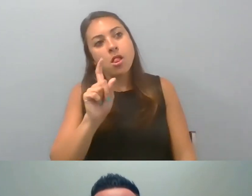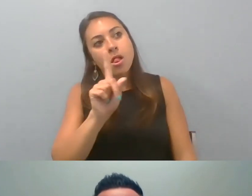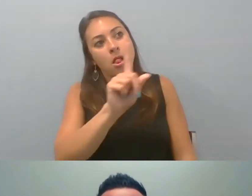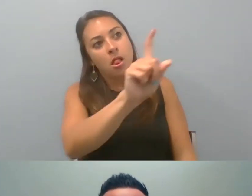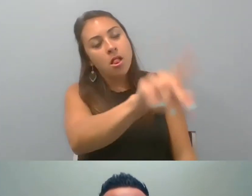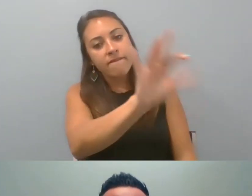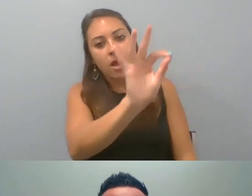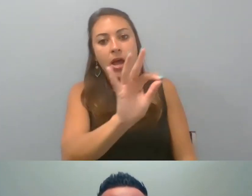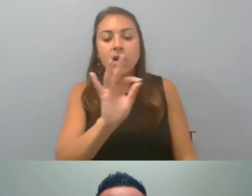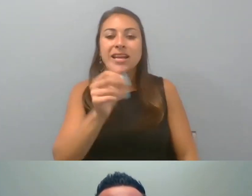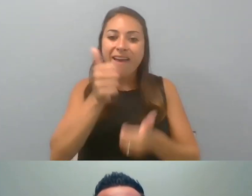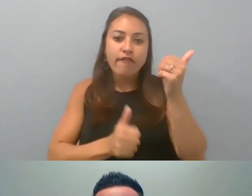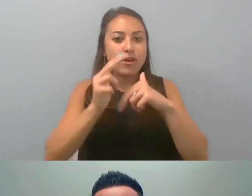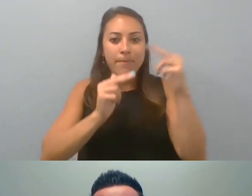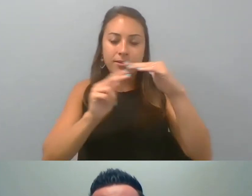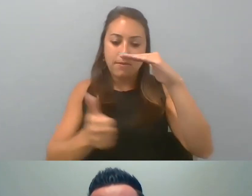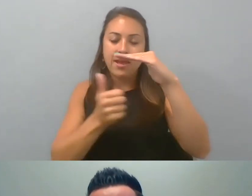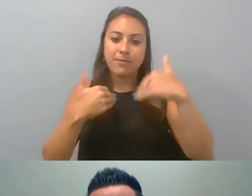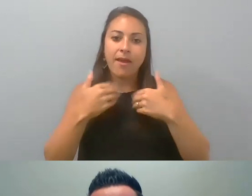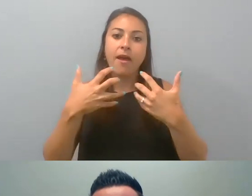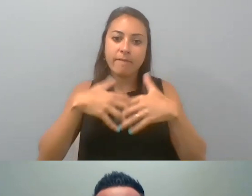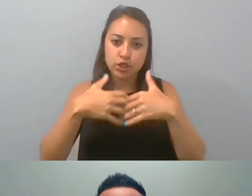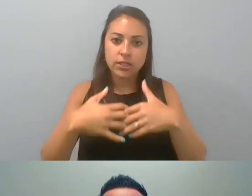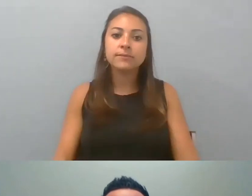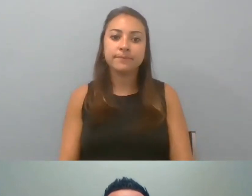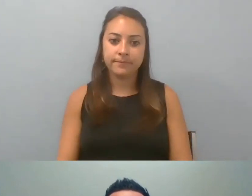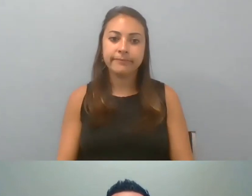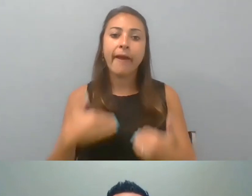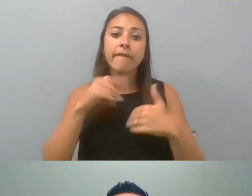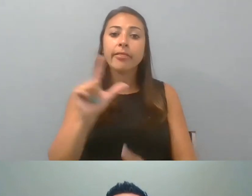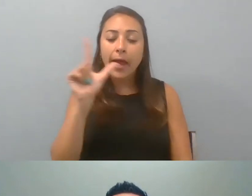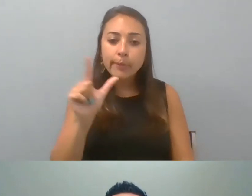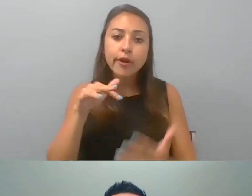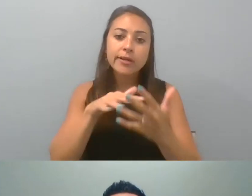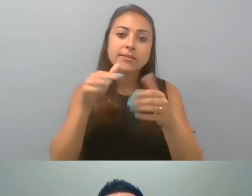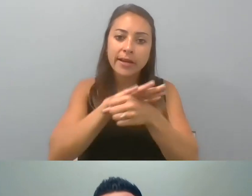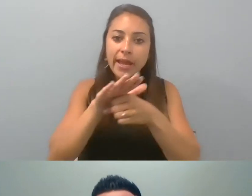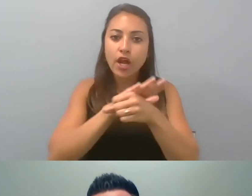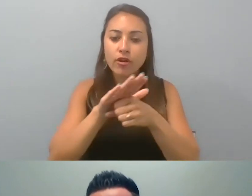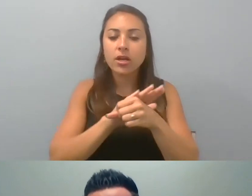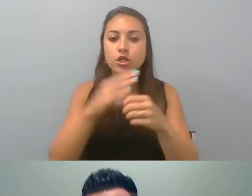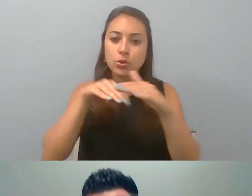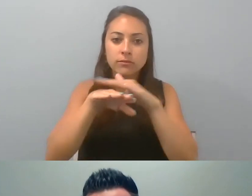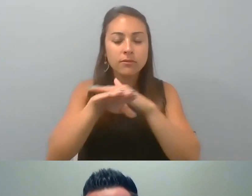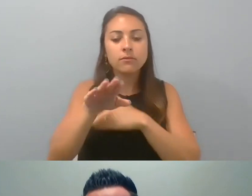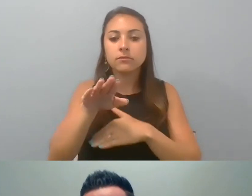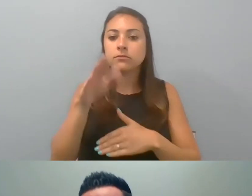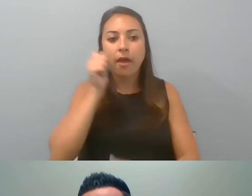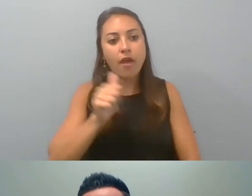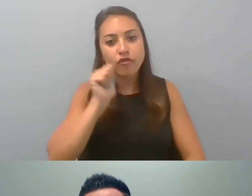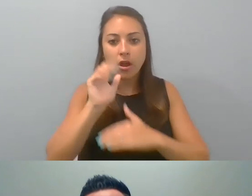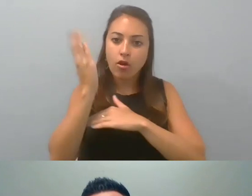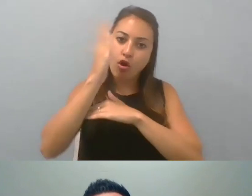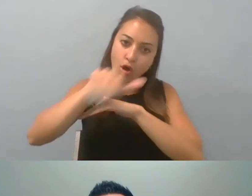level or lobby of every large library and study area. And those are accessible 24 hours a day. So there are